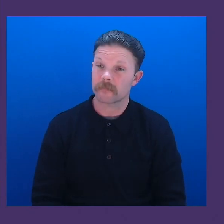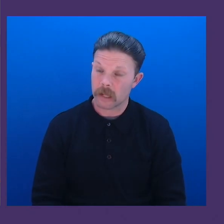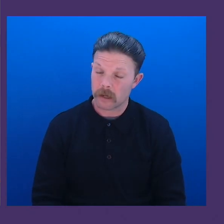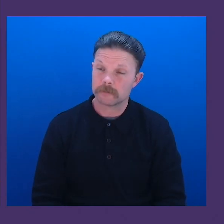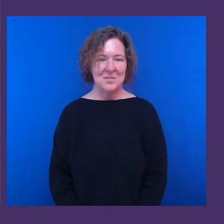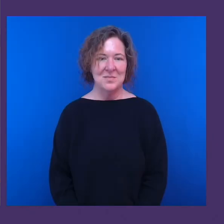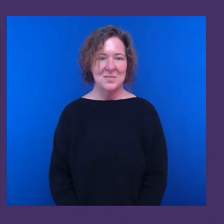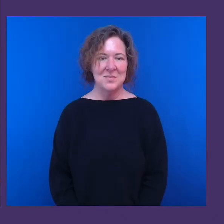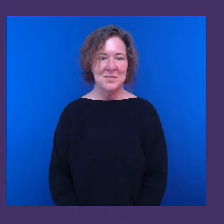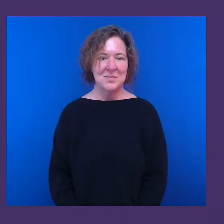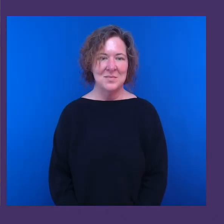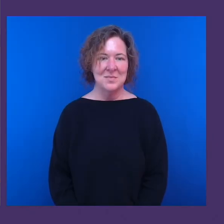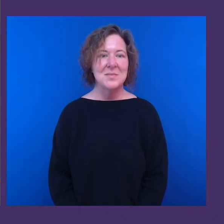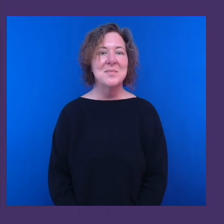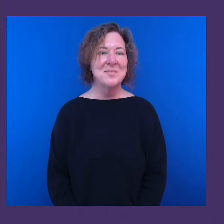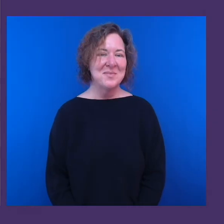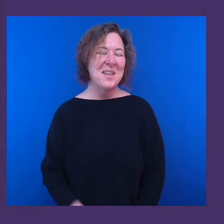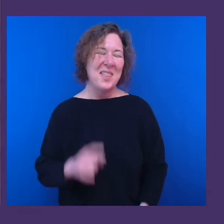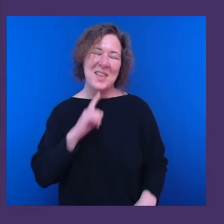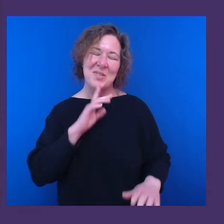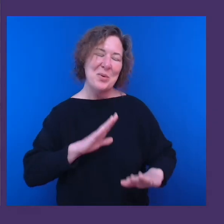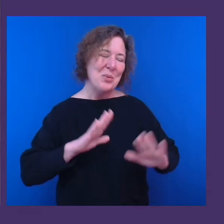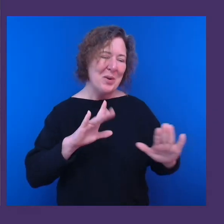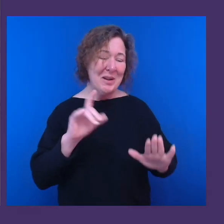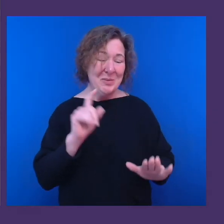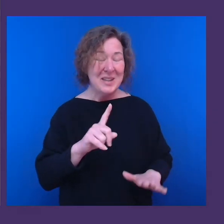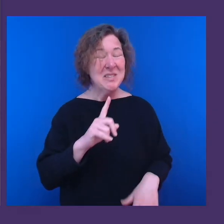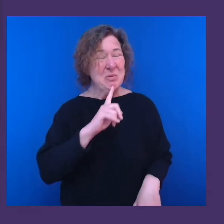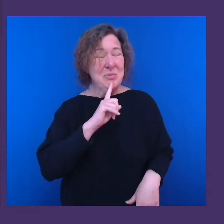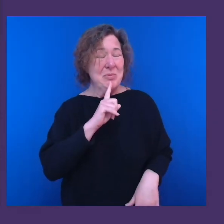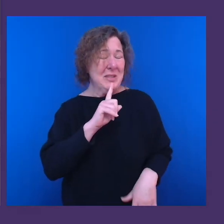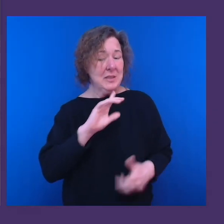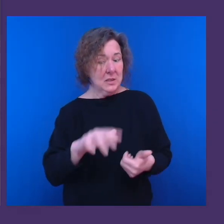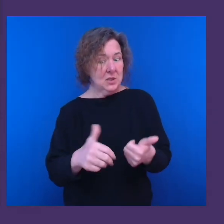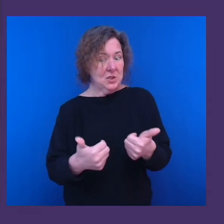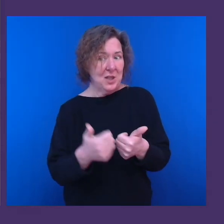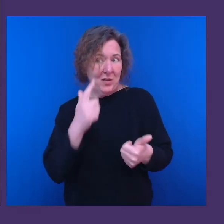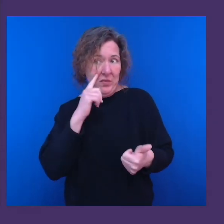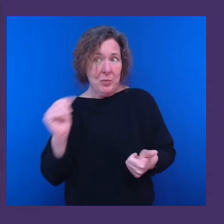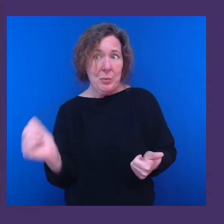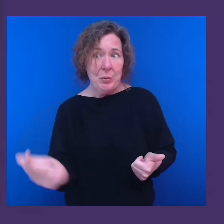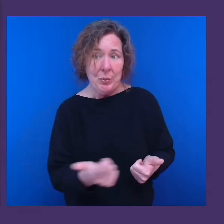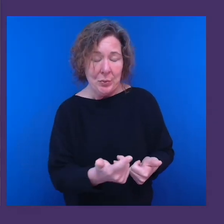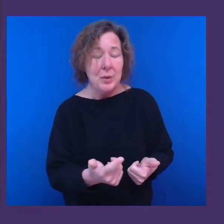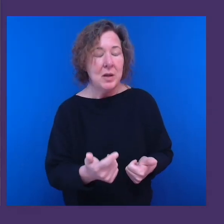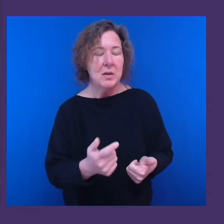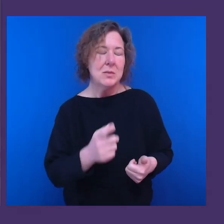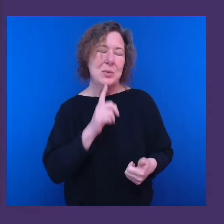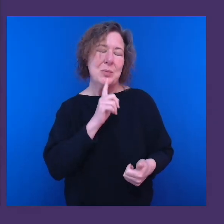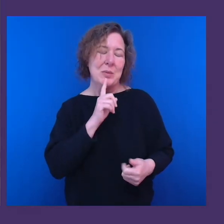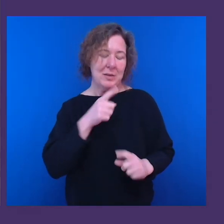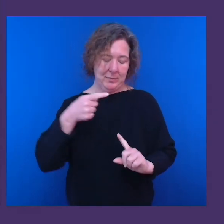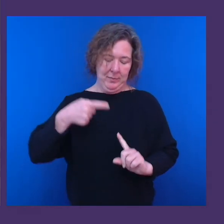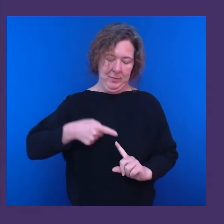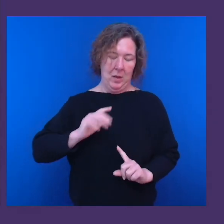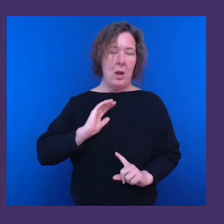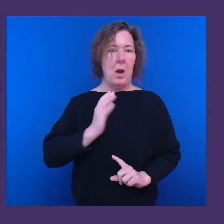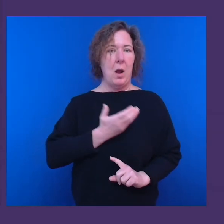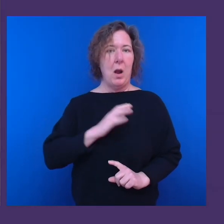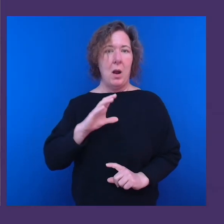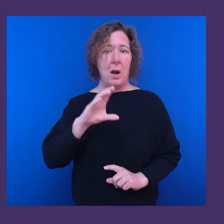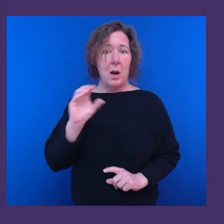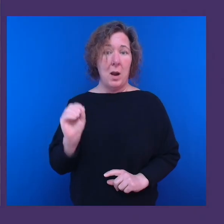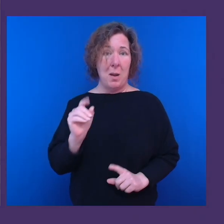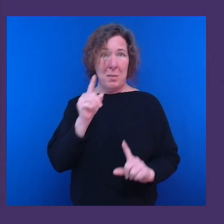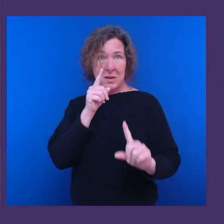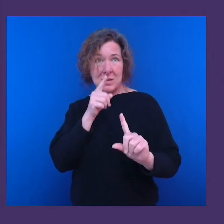think that's a real challenge for everyone. And for us, first of all, our company mission is grounded in empathy. We're in the healthcare business.